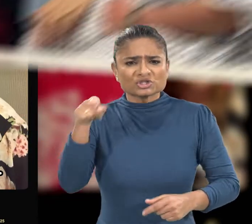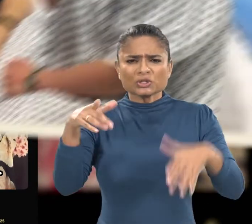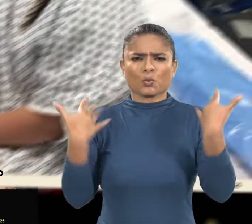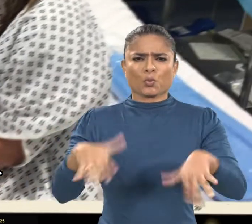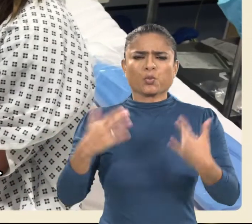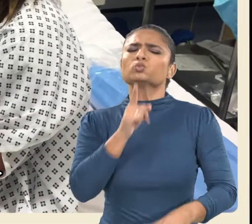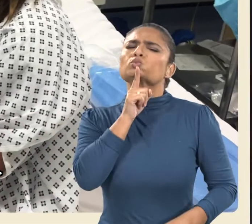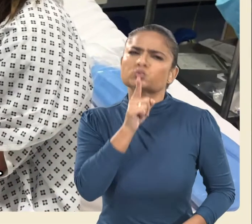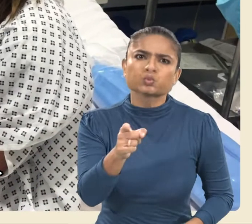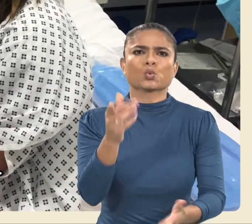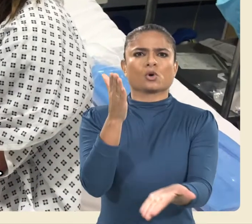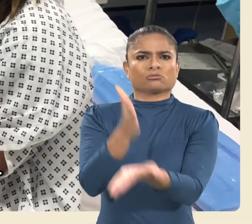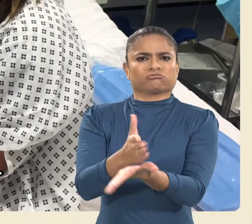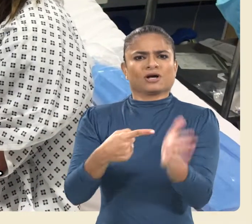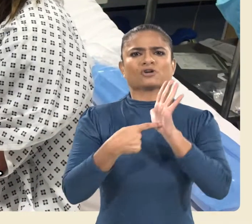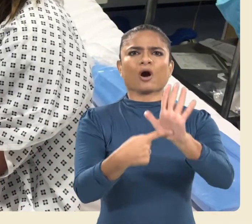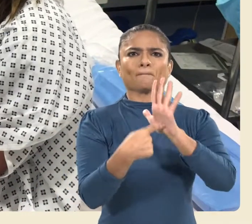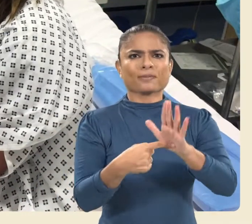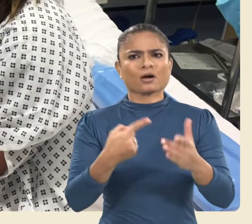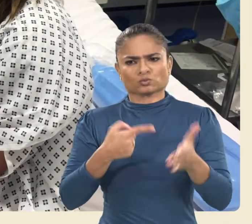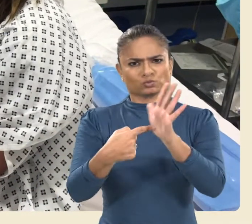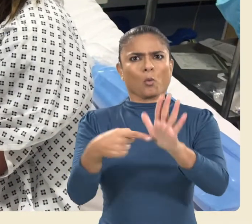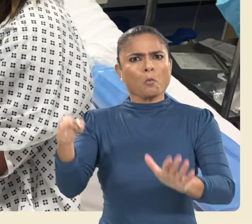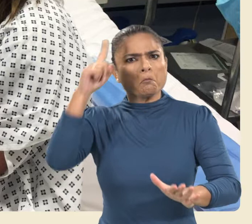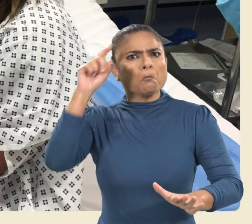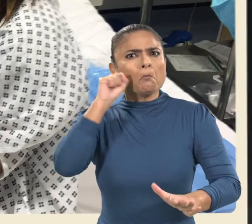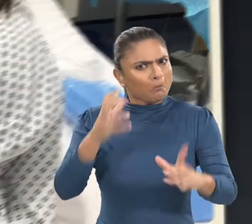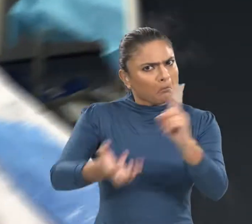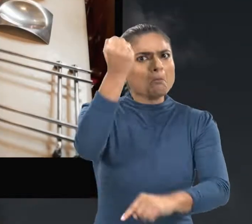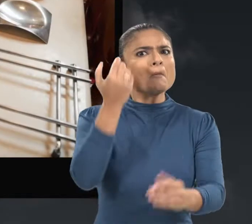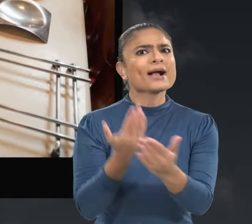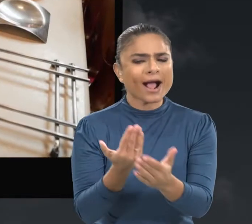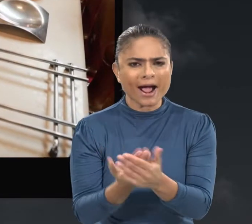and she is the living example thereof.